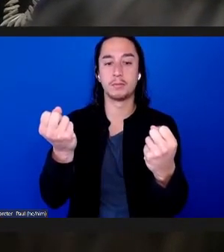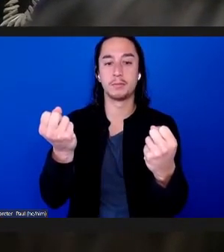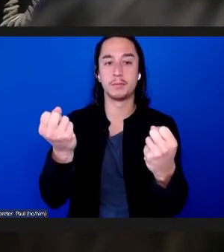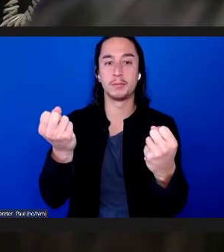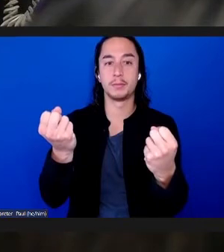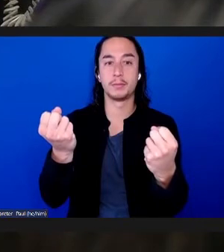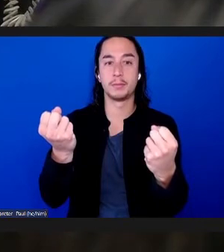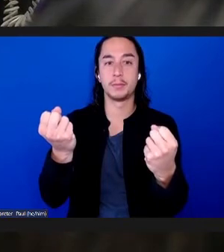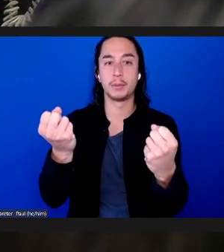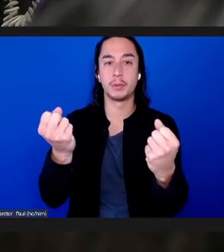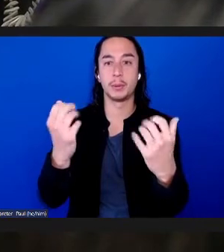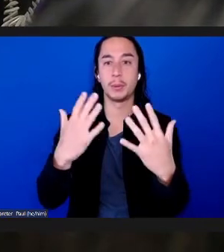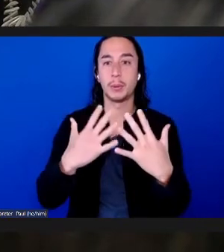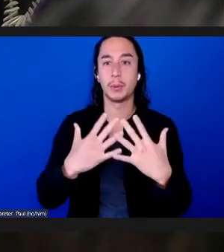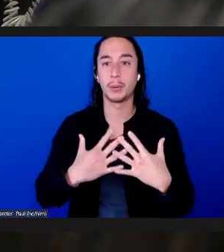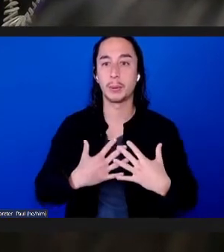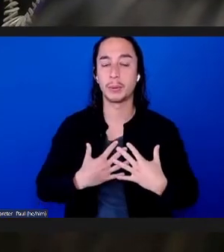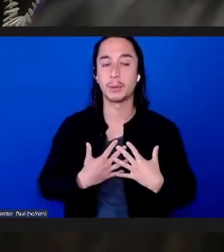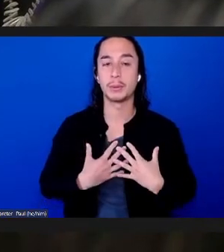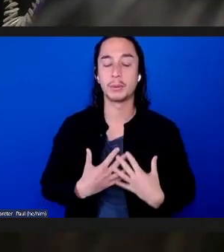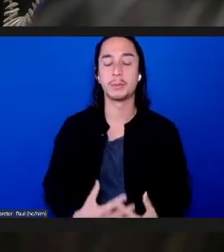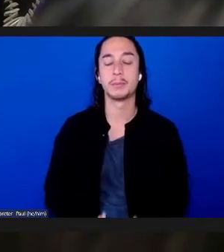and one exhale